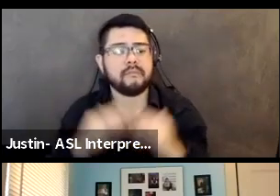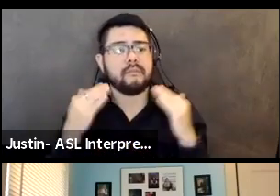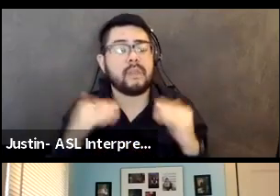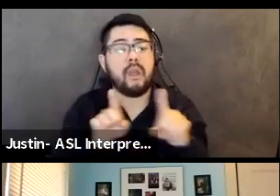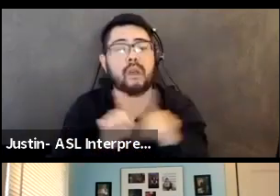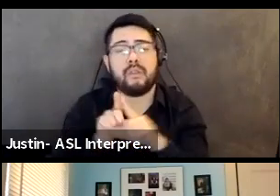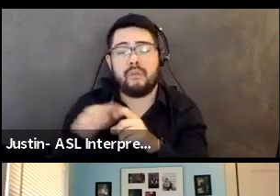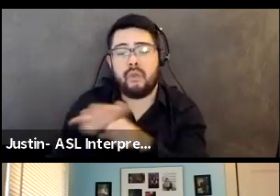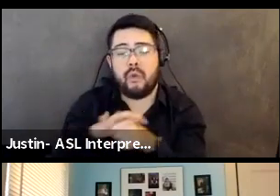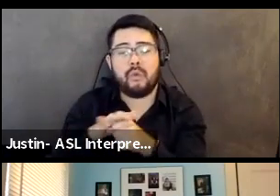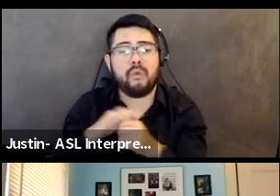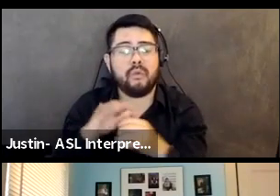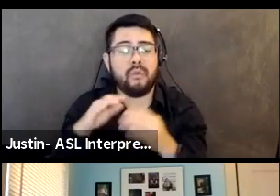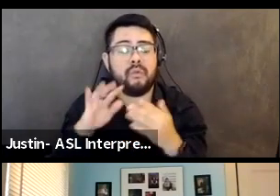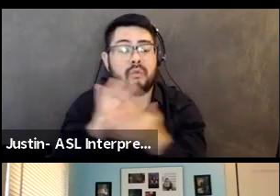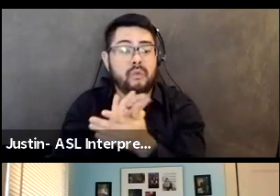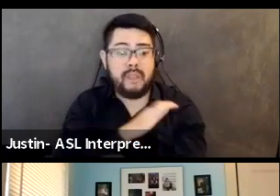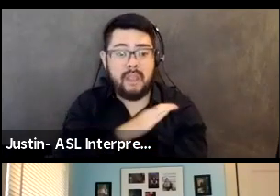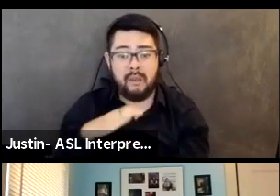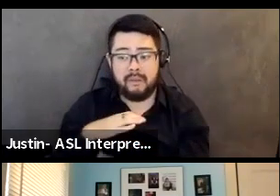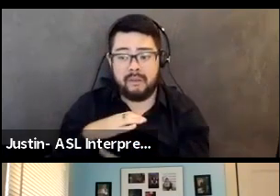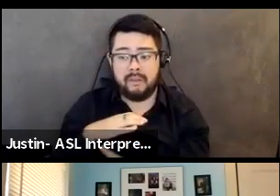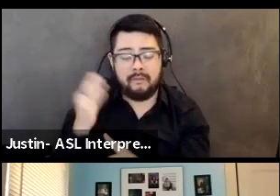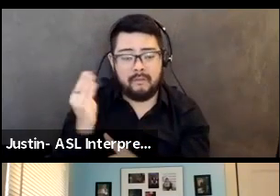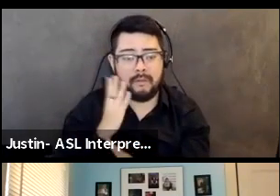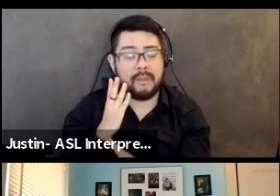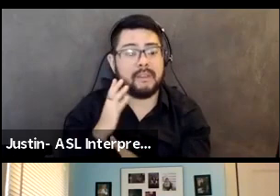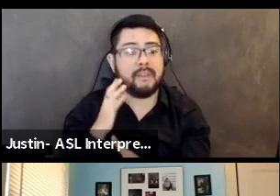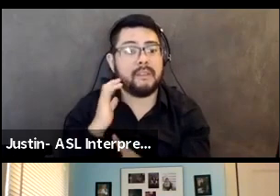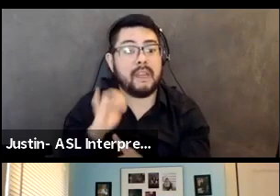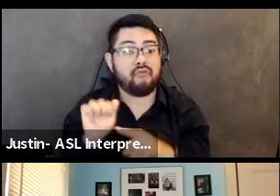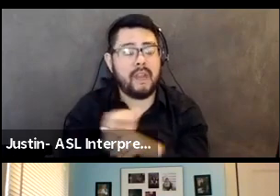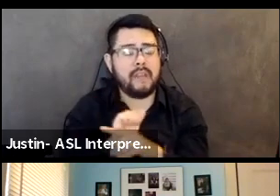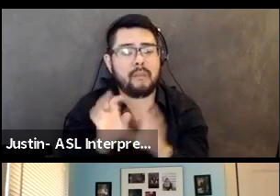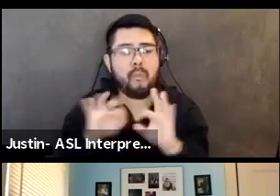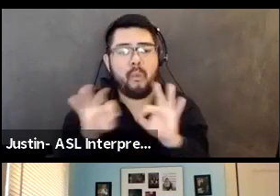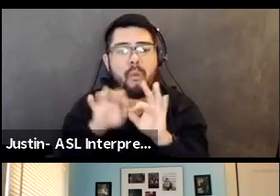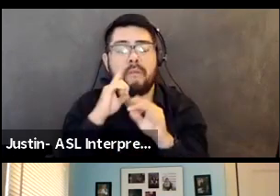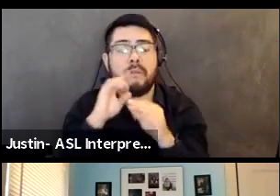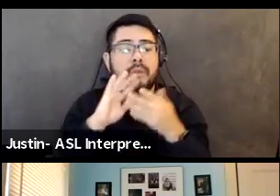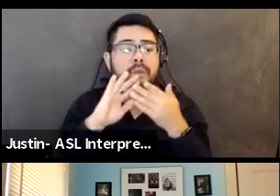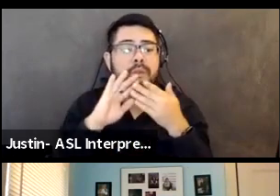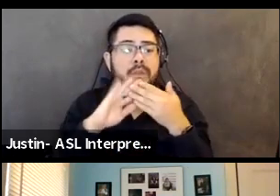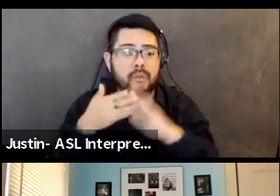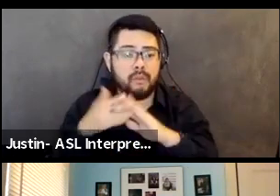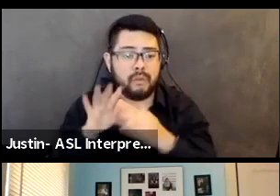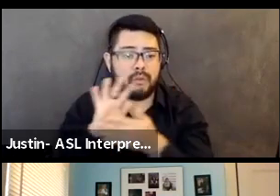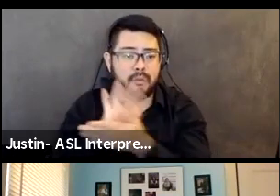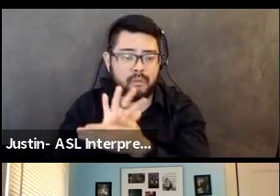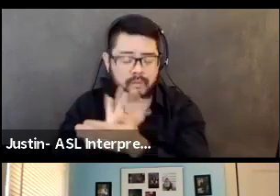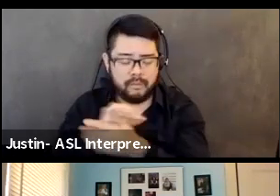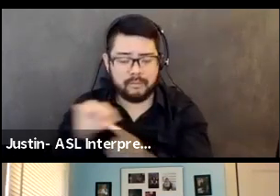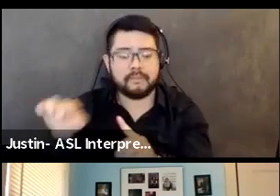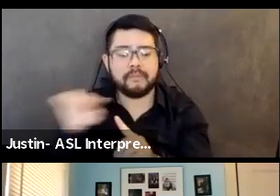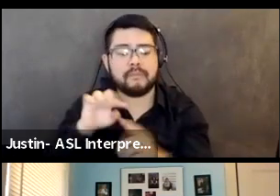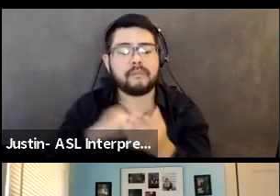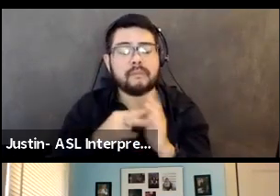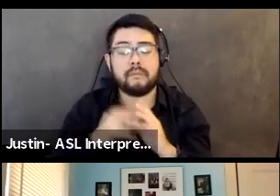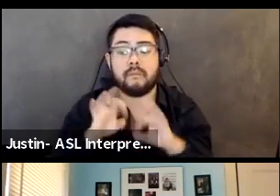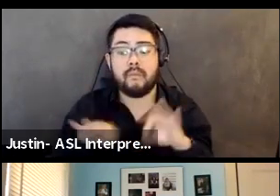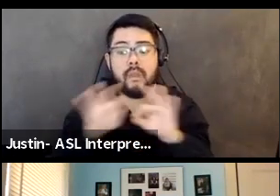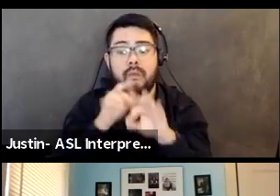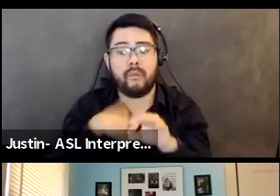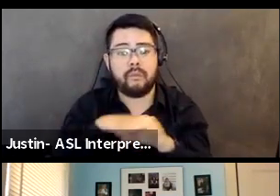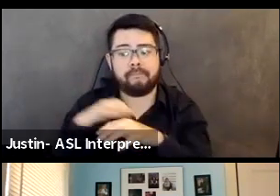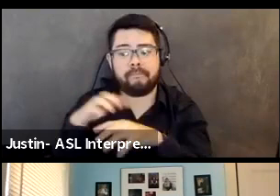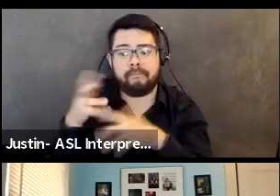local school councils that this training is also important for school communities and so it's our intention to work with local school counselors to